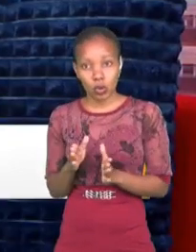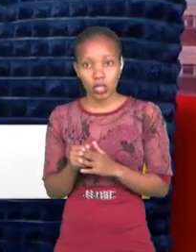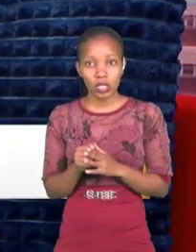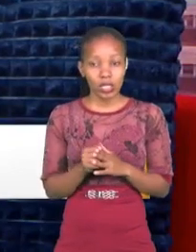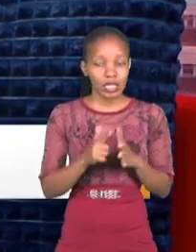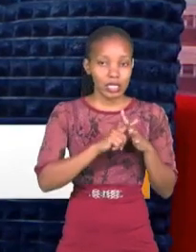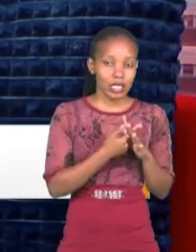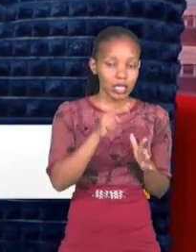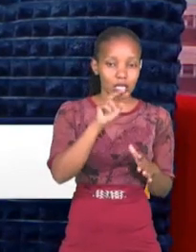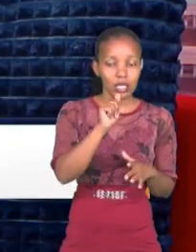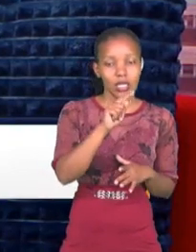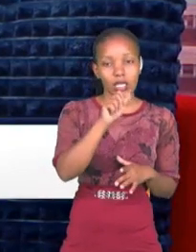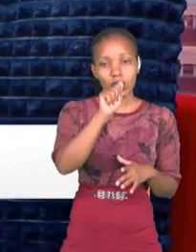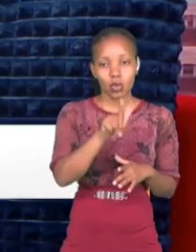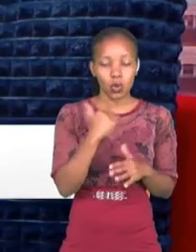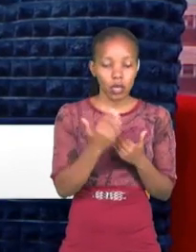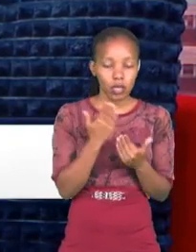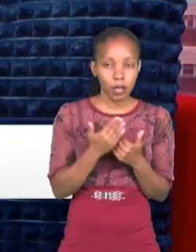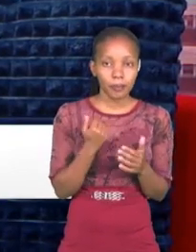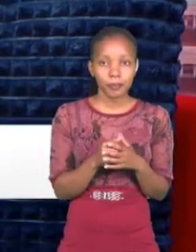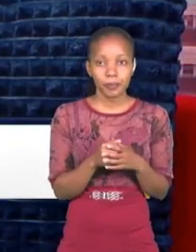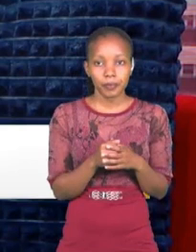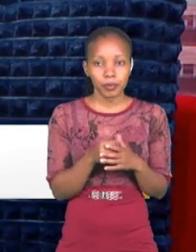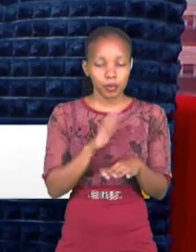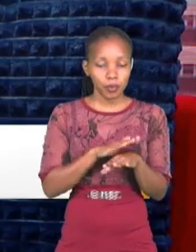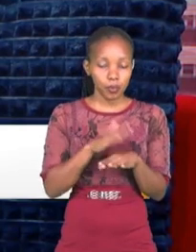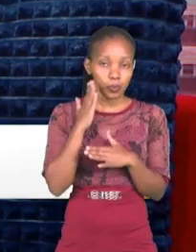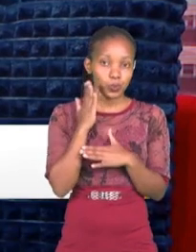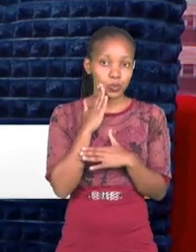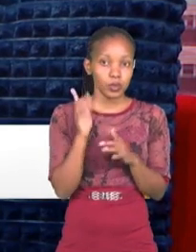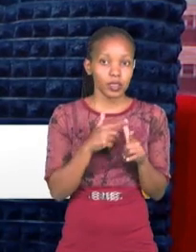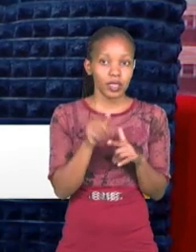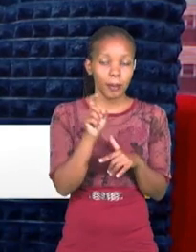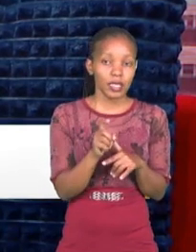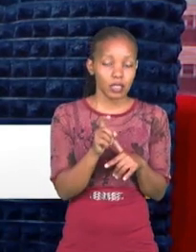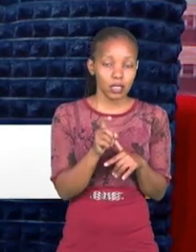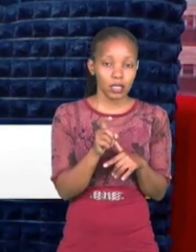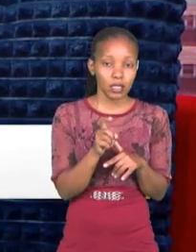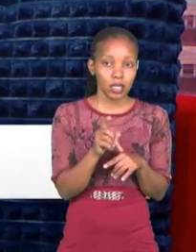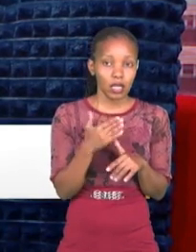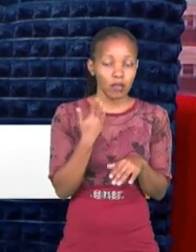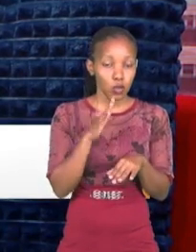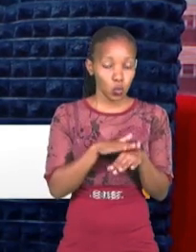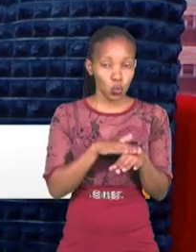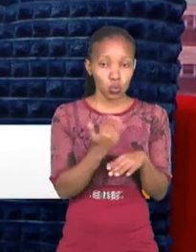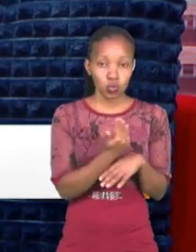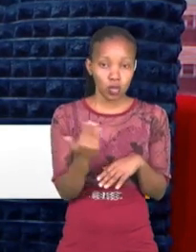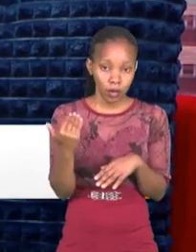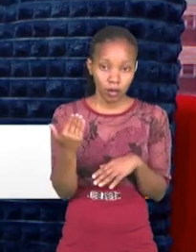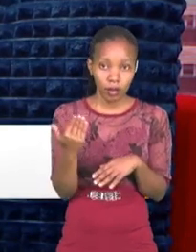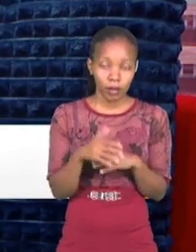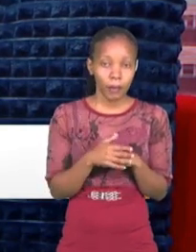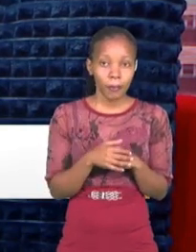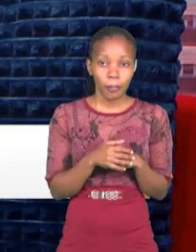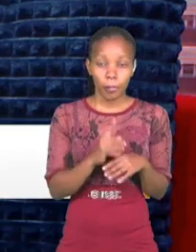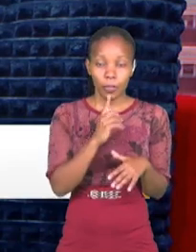antenatal periods also. Just supplement. So, good mother should be good children in the adulthood, in the